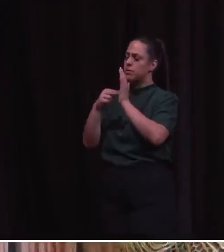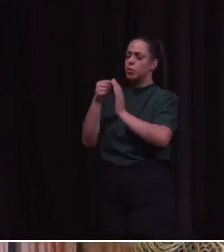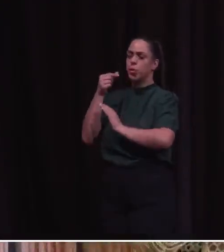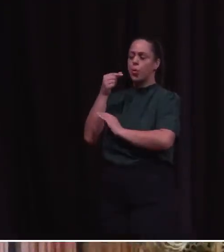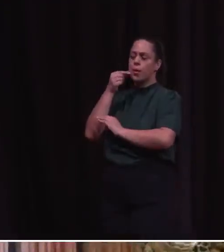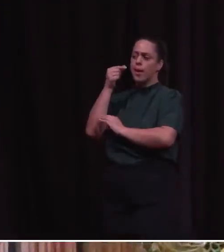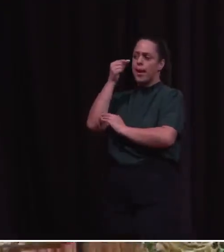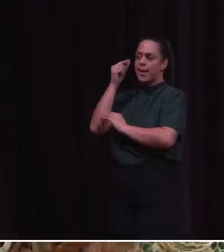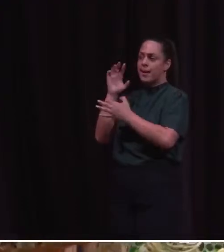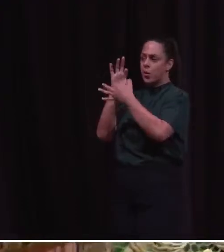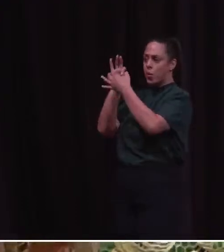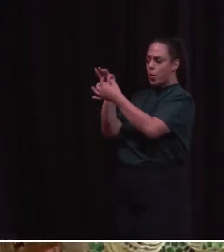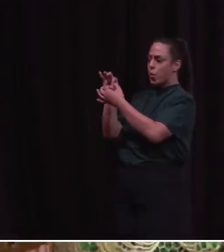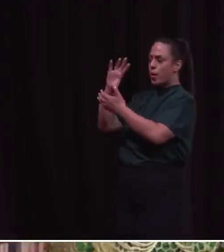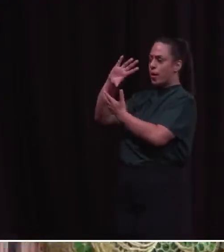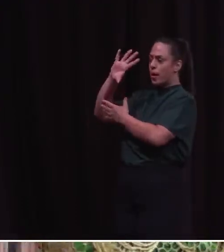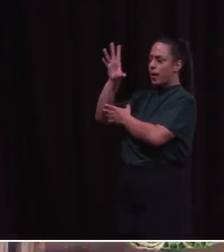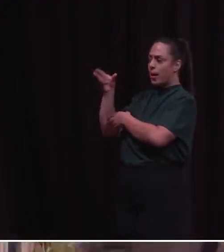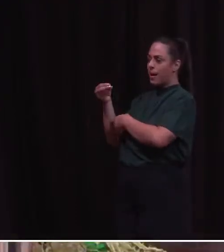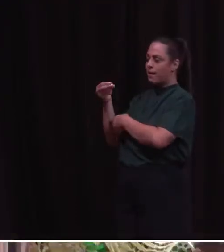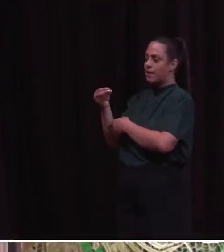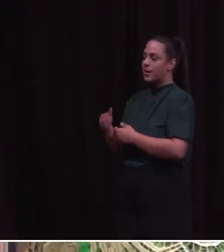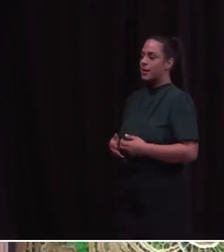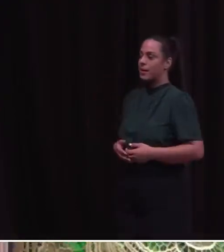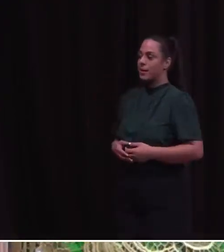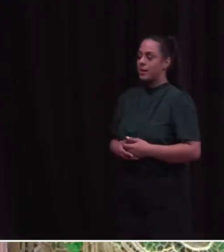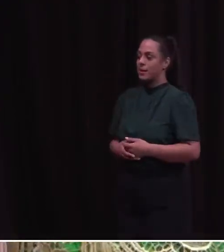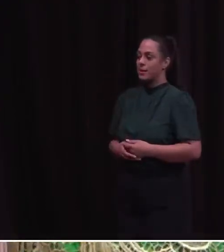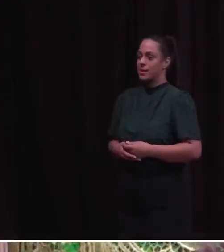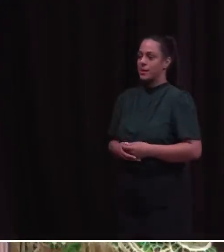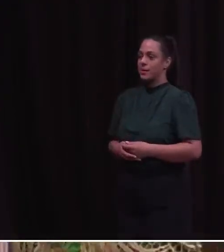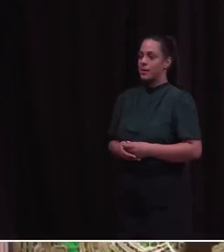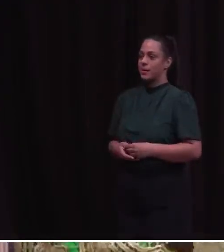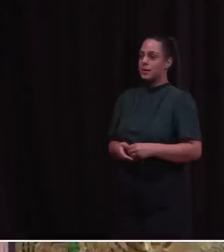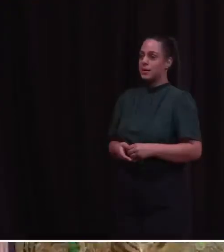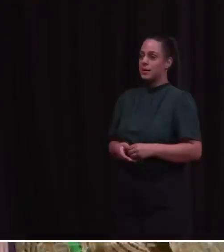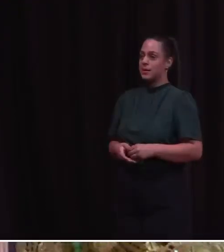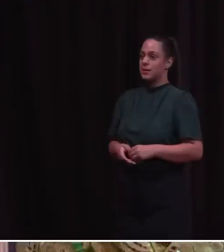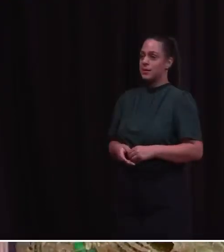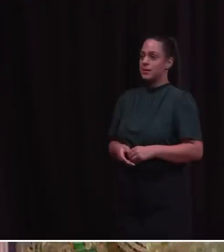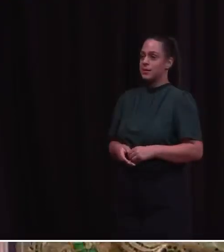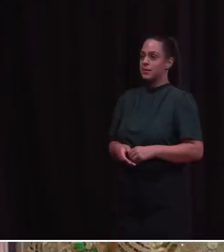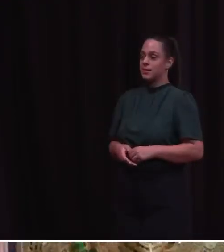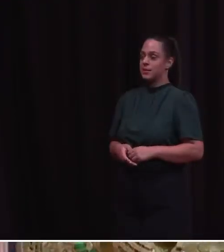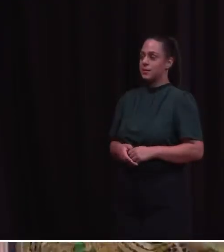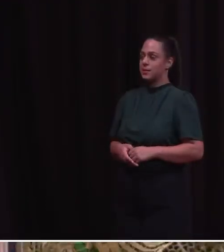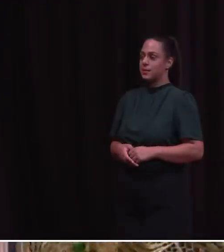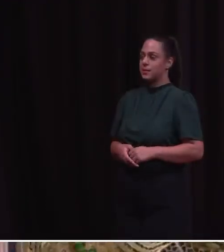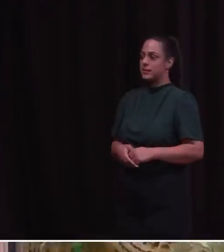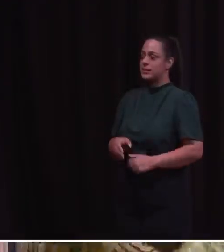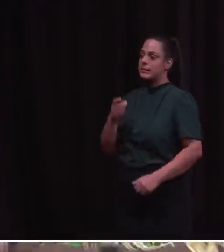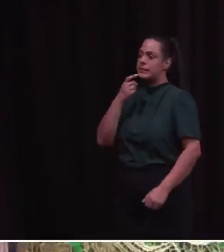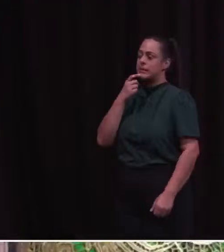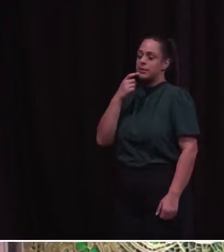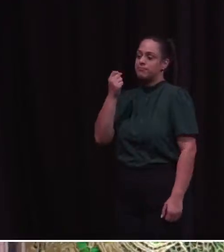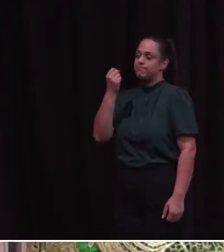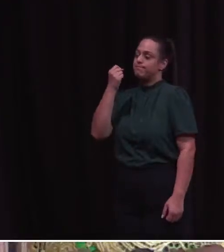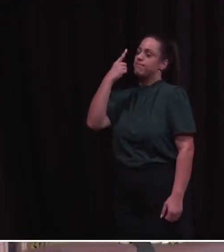I had categories, I had the small points, but I didn't put the whole question